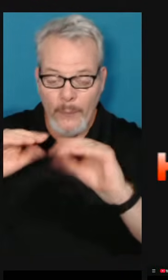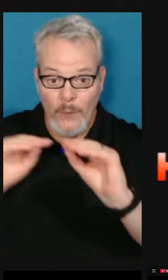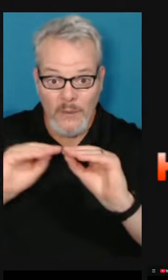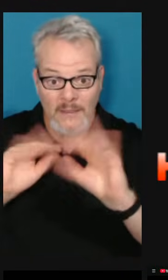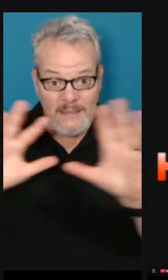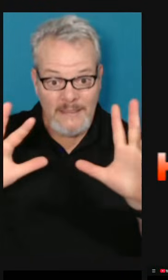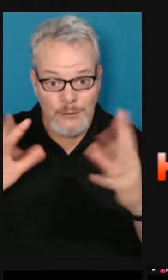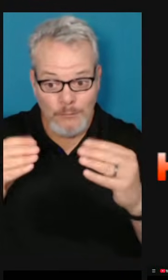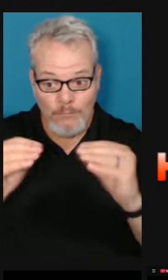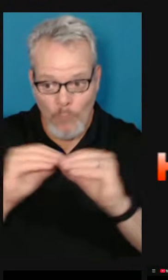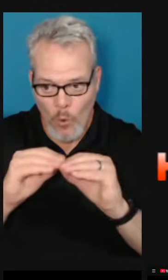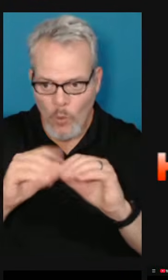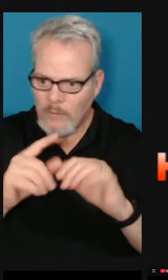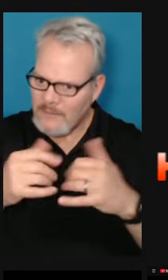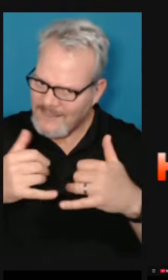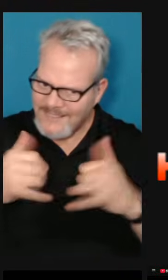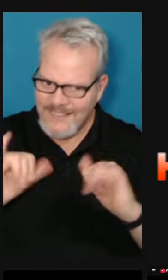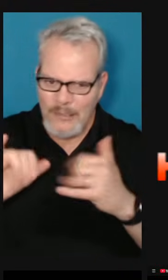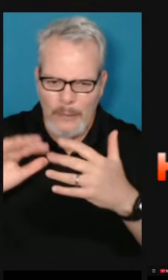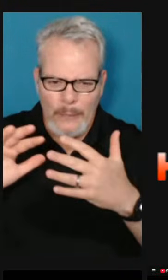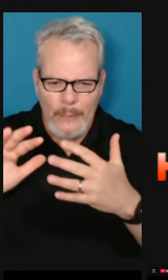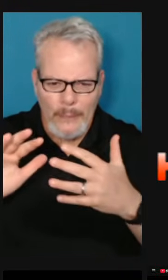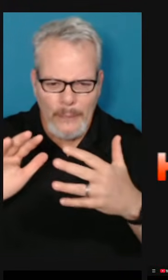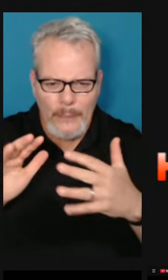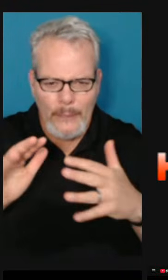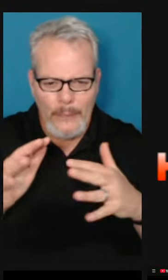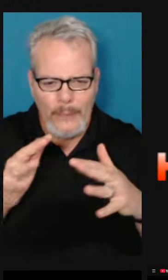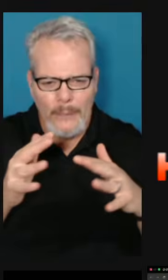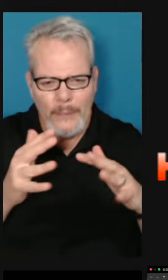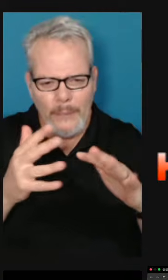pretty foggy. Not a lot of wind. You can see all the VOGs hanging there.